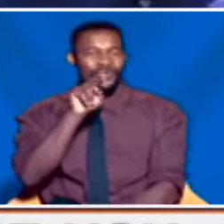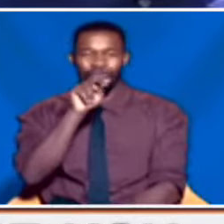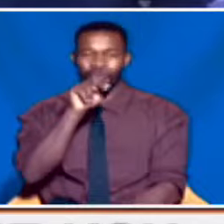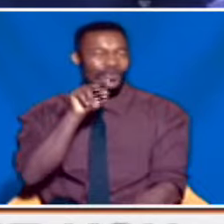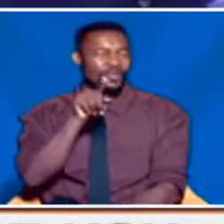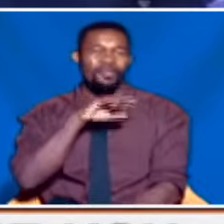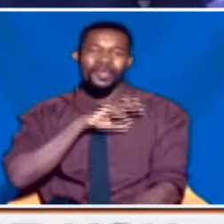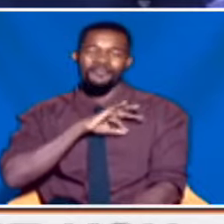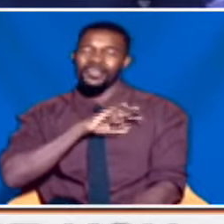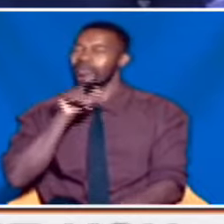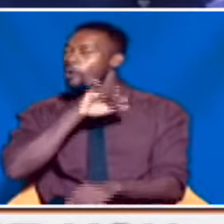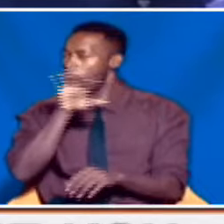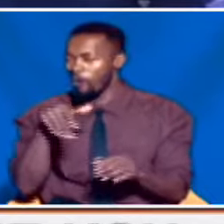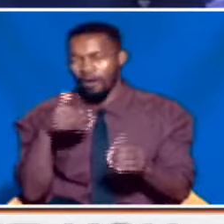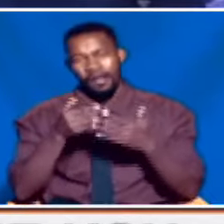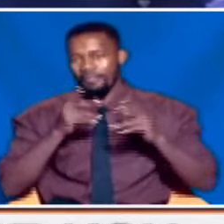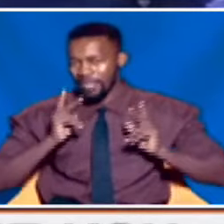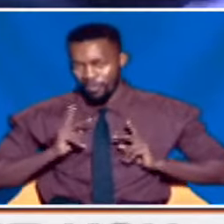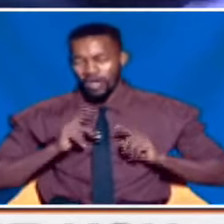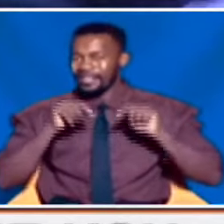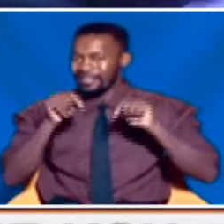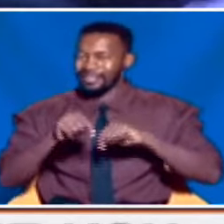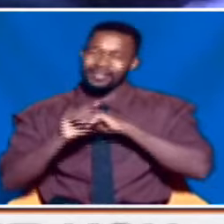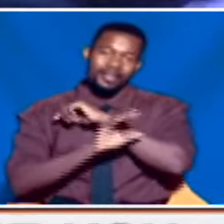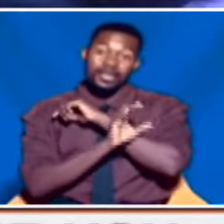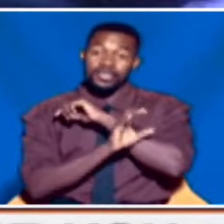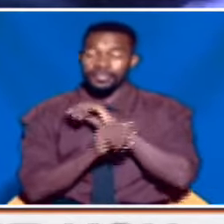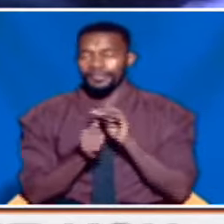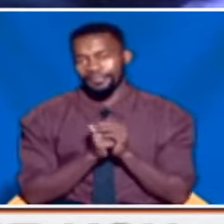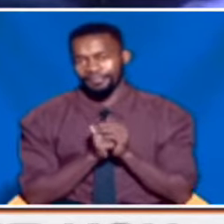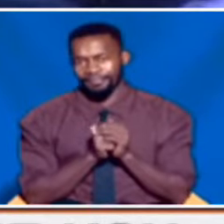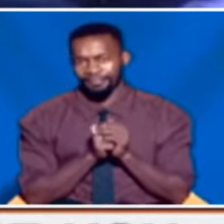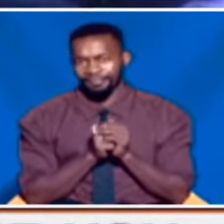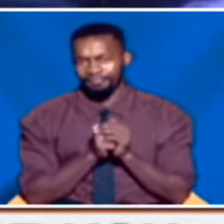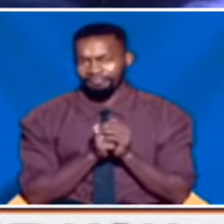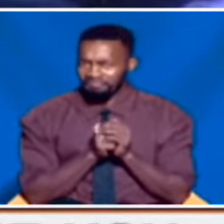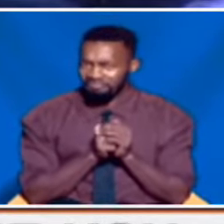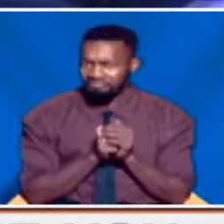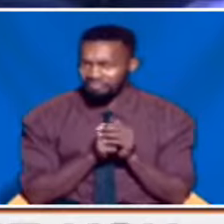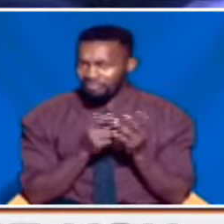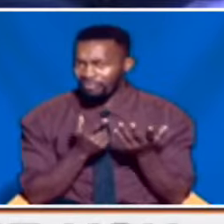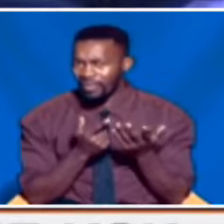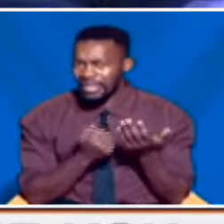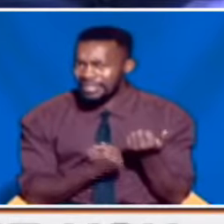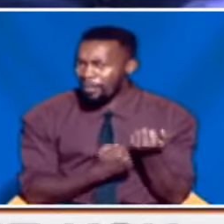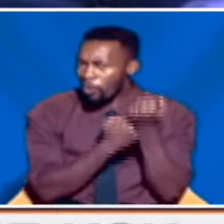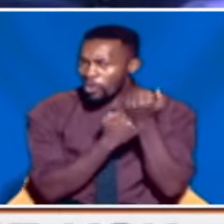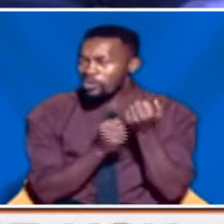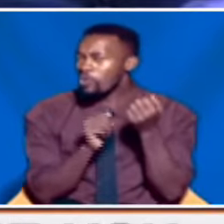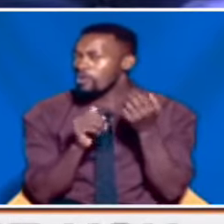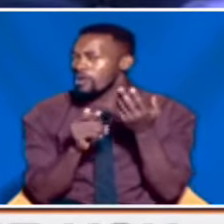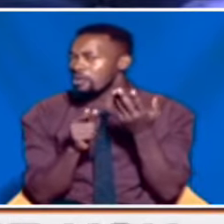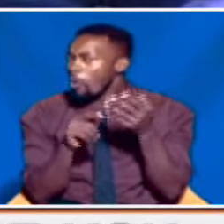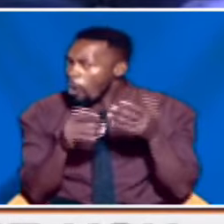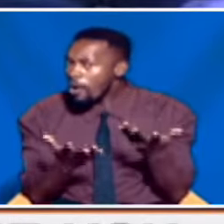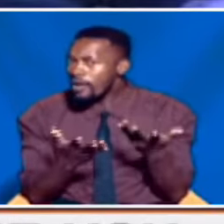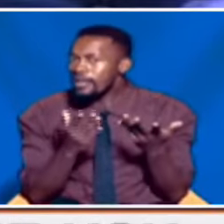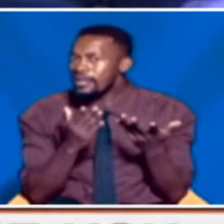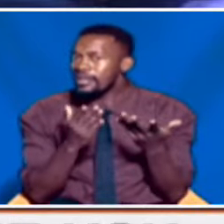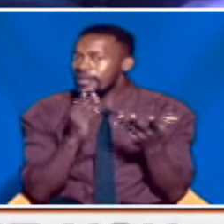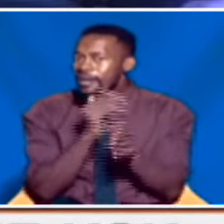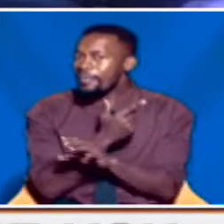actually benefits every other person in this country. We do not suggest and cannot possibly suggest